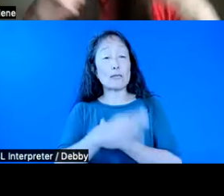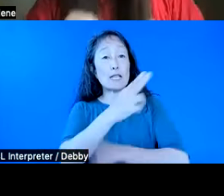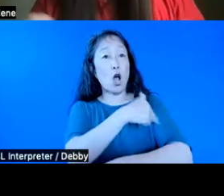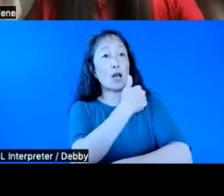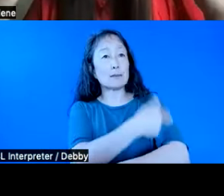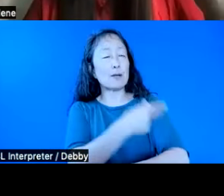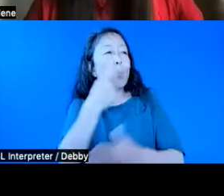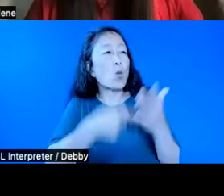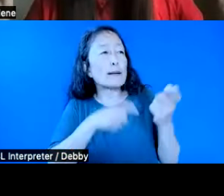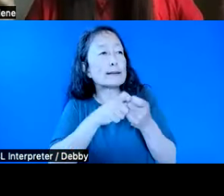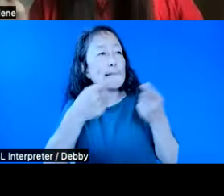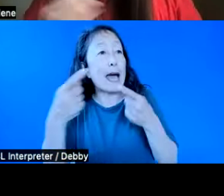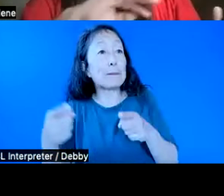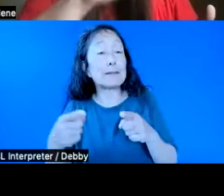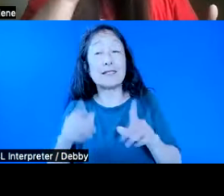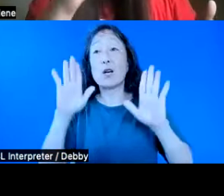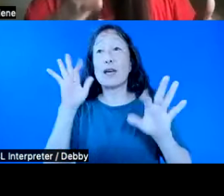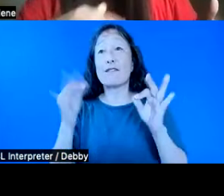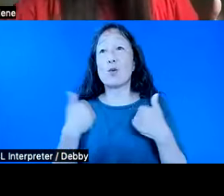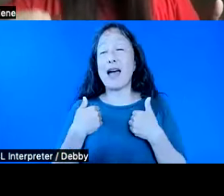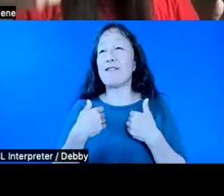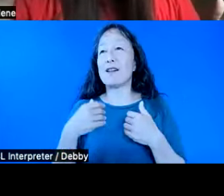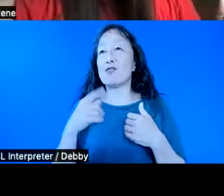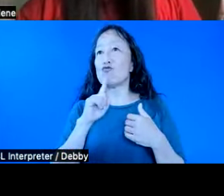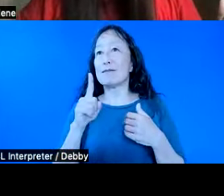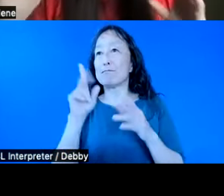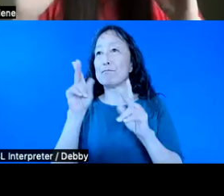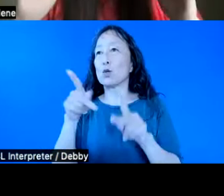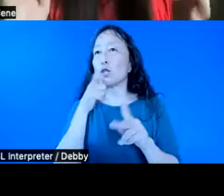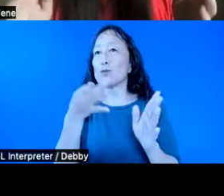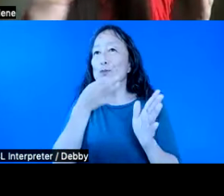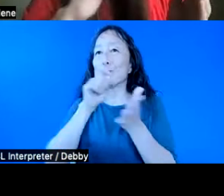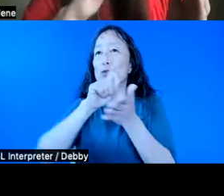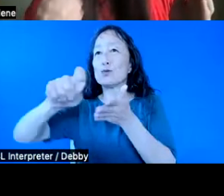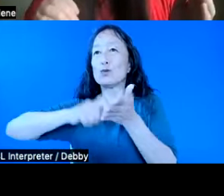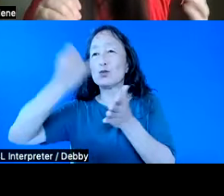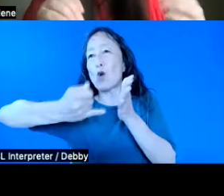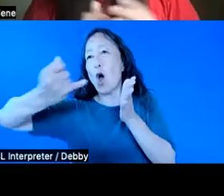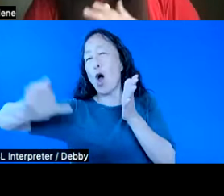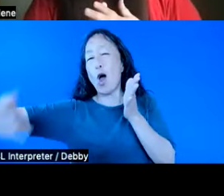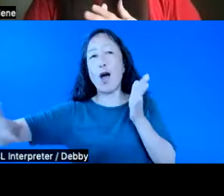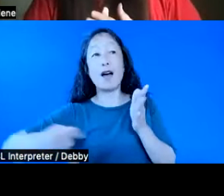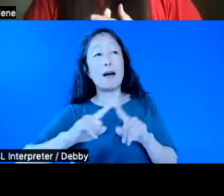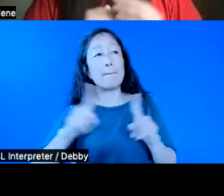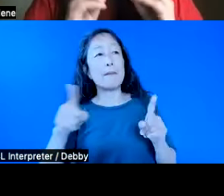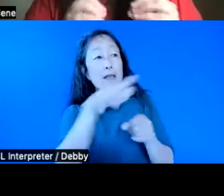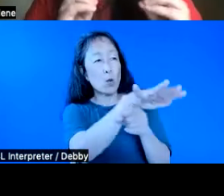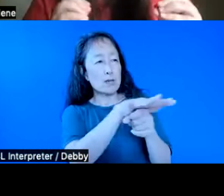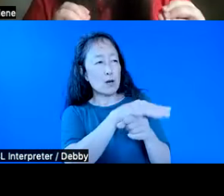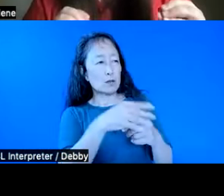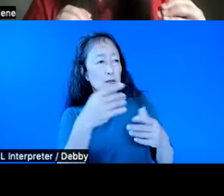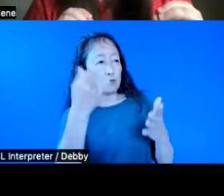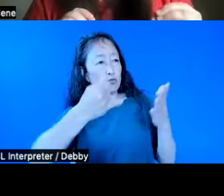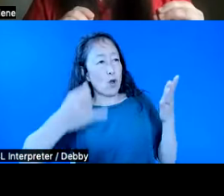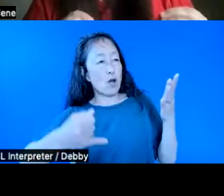visual and is able to draw and all that kind of stuff, but really figuring out what are those areas that, you know, what happens, and not just in those best